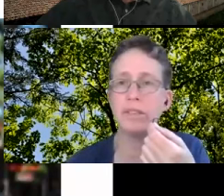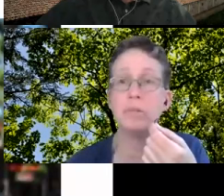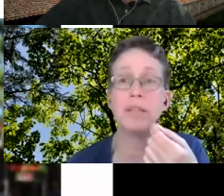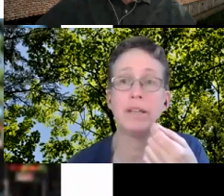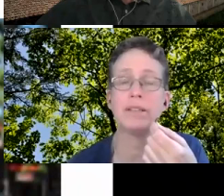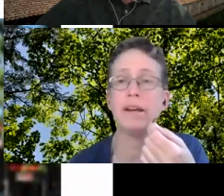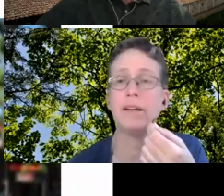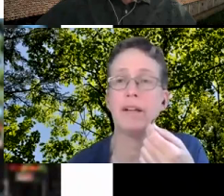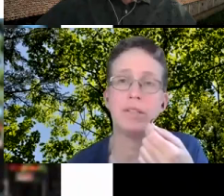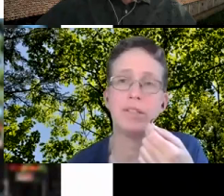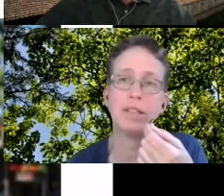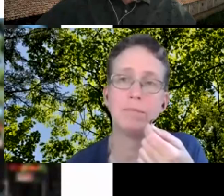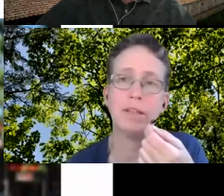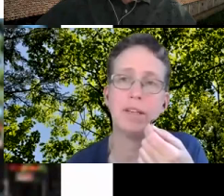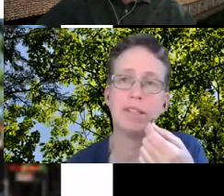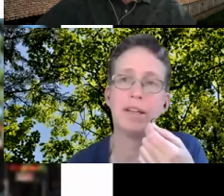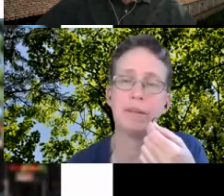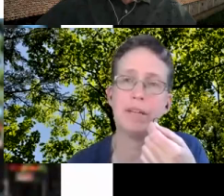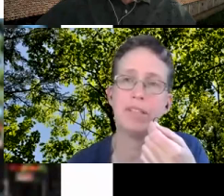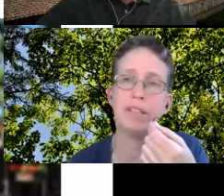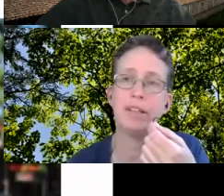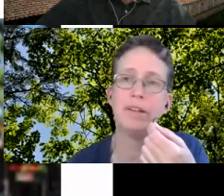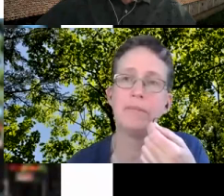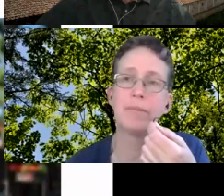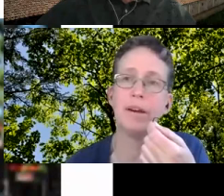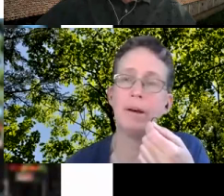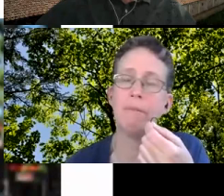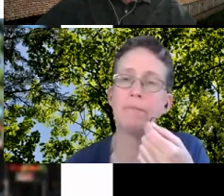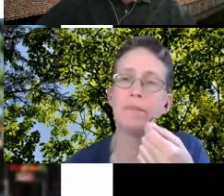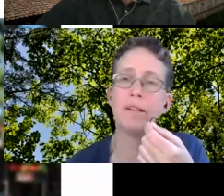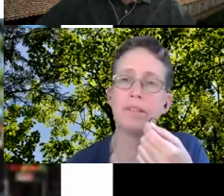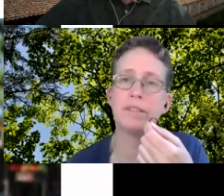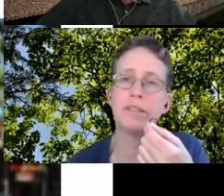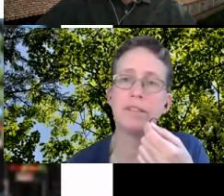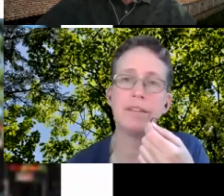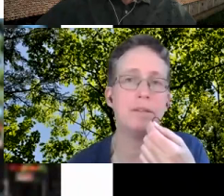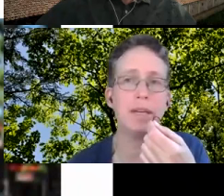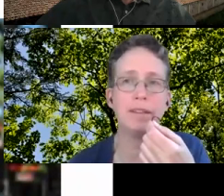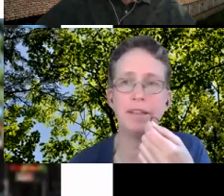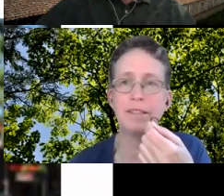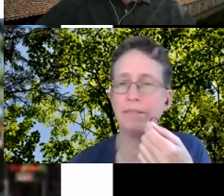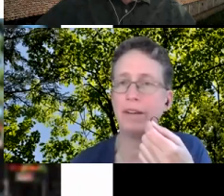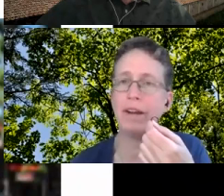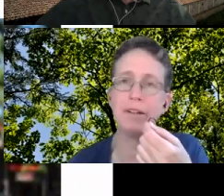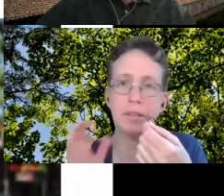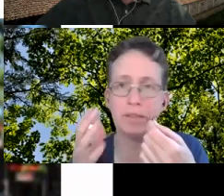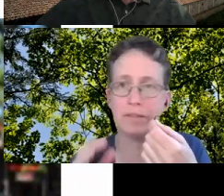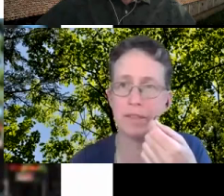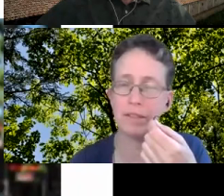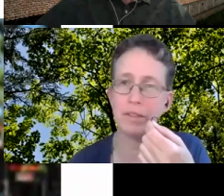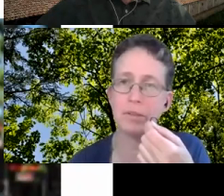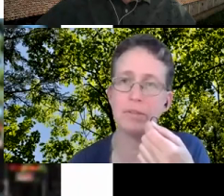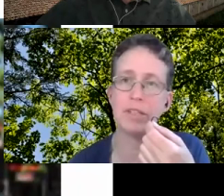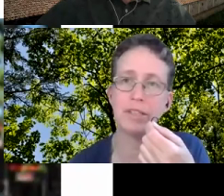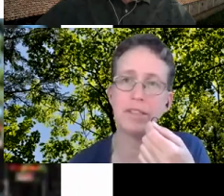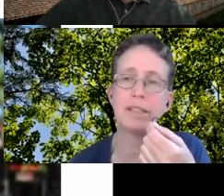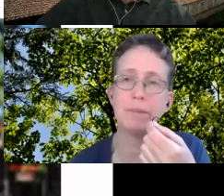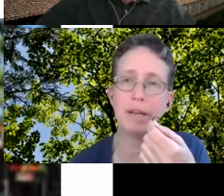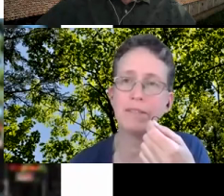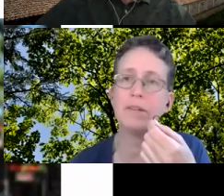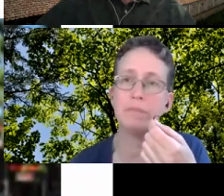solutions to things like climate change mitigation and adaptation. There's definitely big things to figure out in terms of the sort of